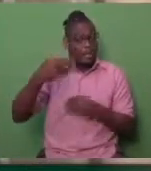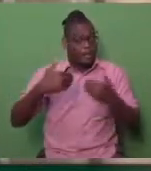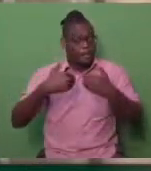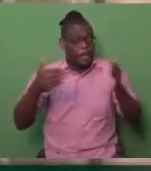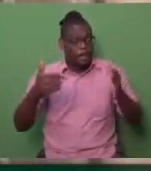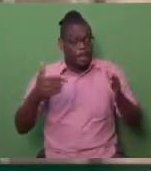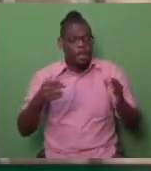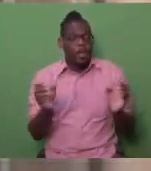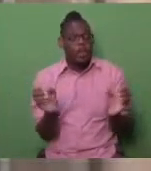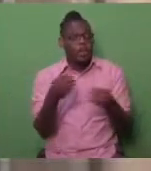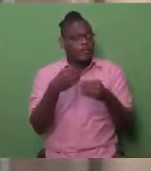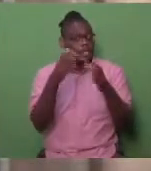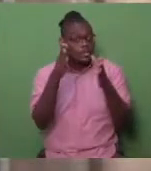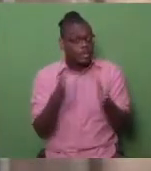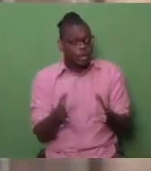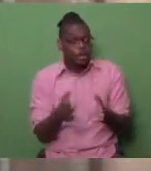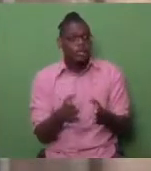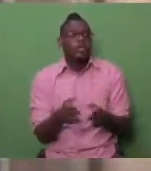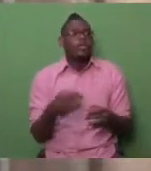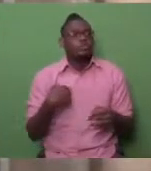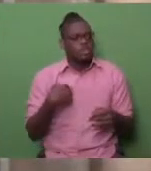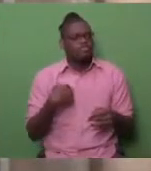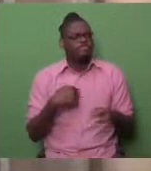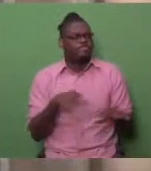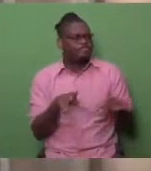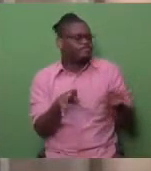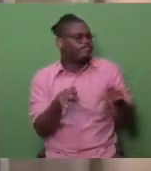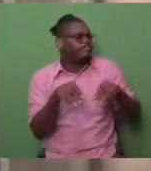an acknowledgement of this letter.